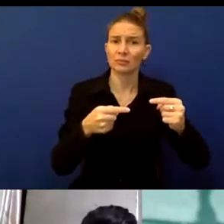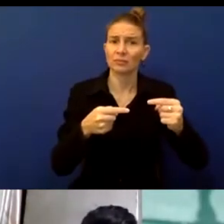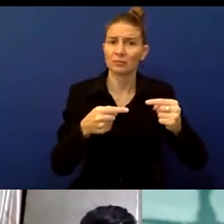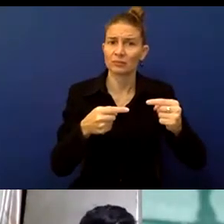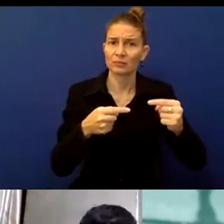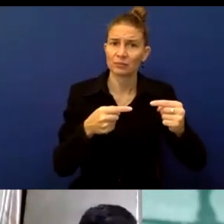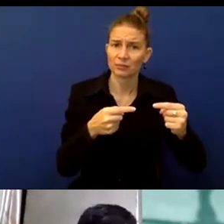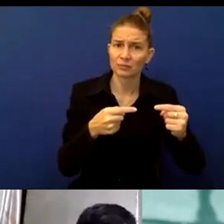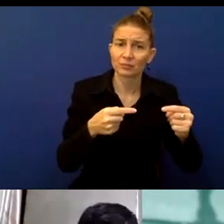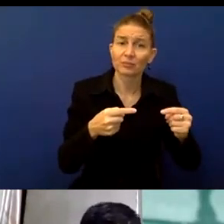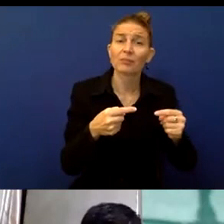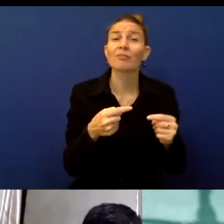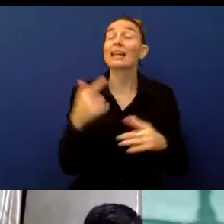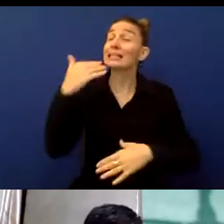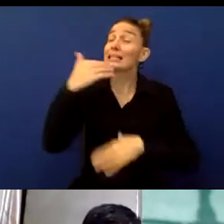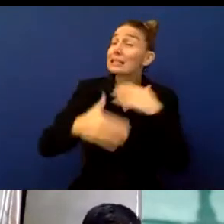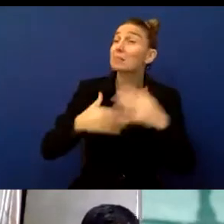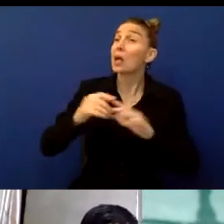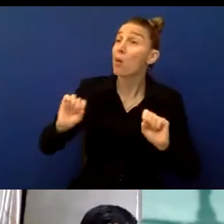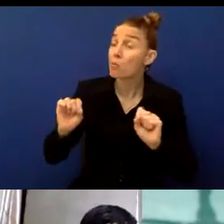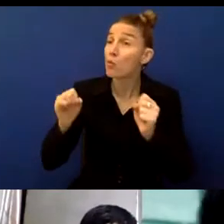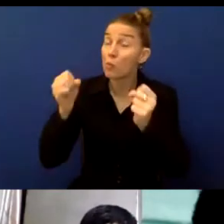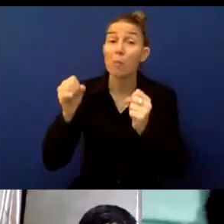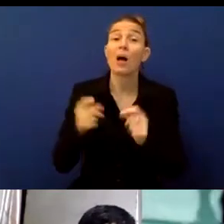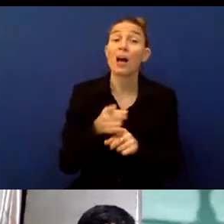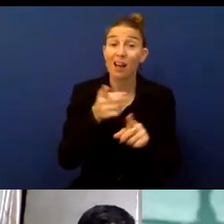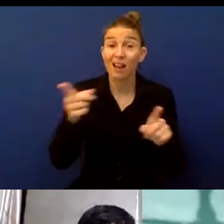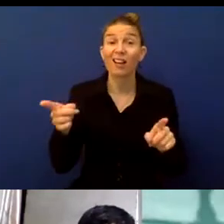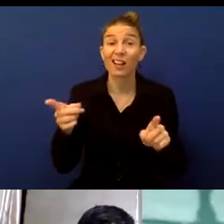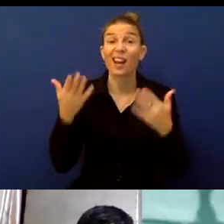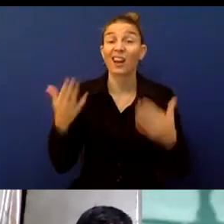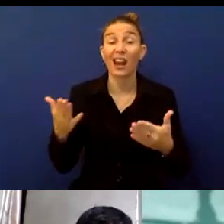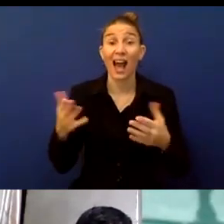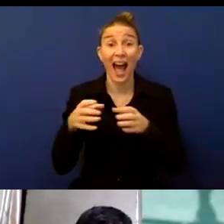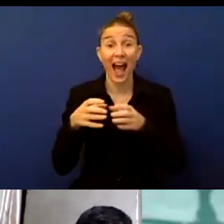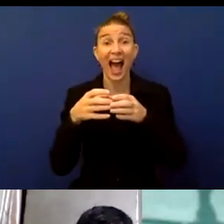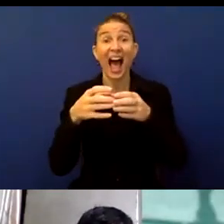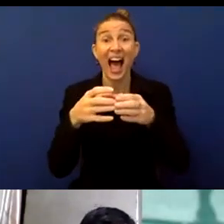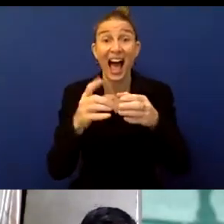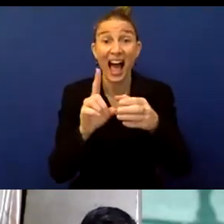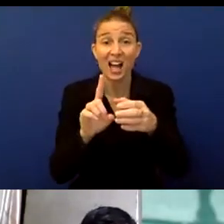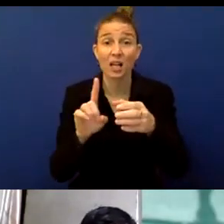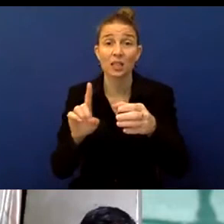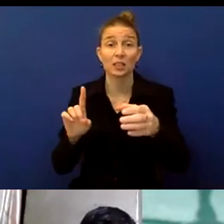some members in the disability movement have been left behind. And so by bridging